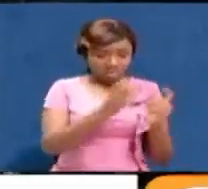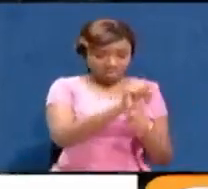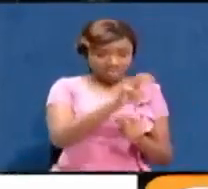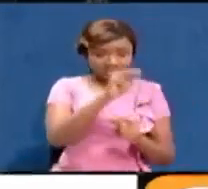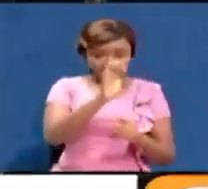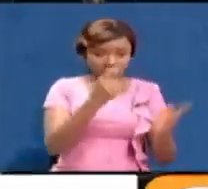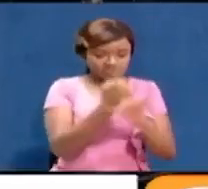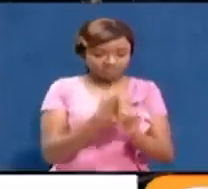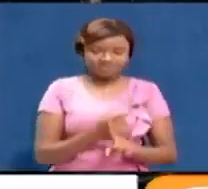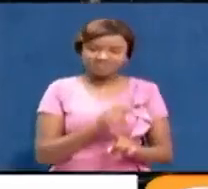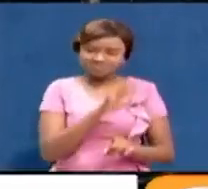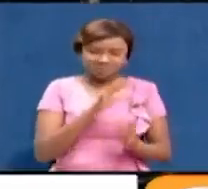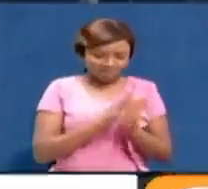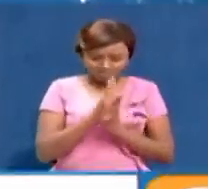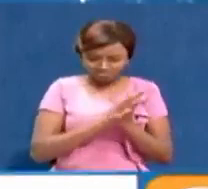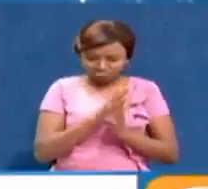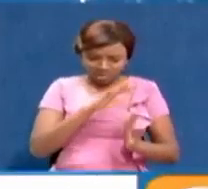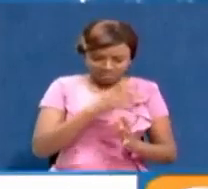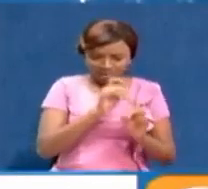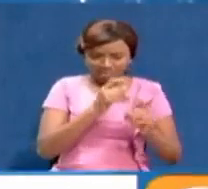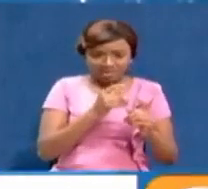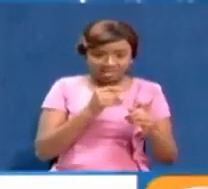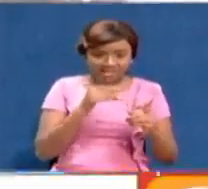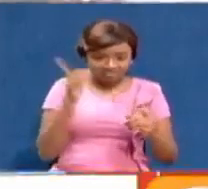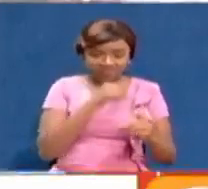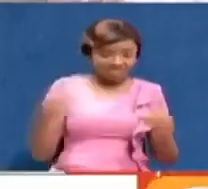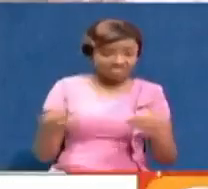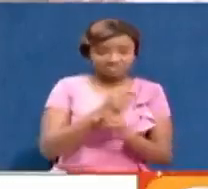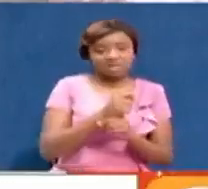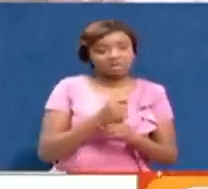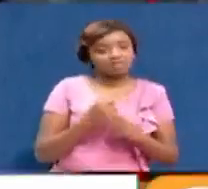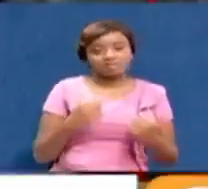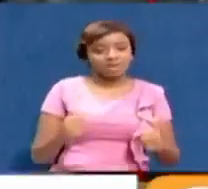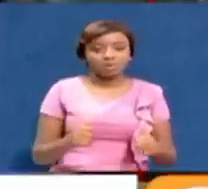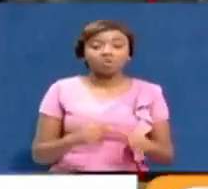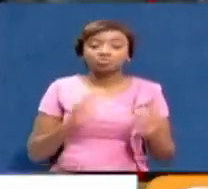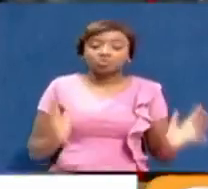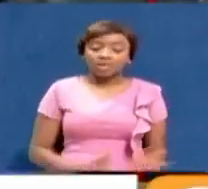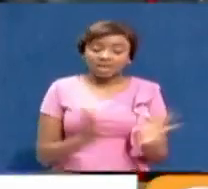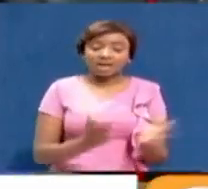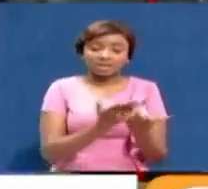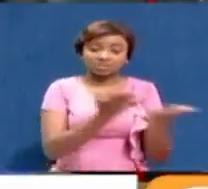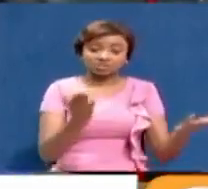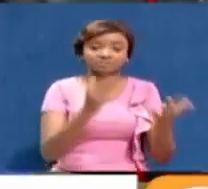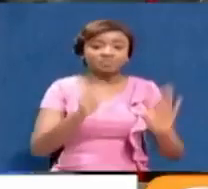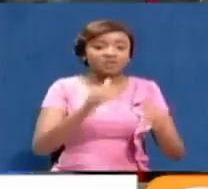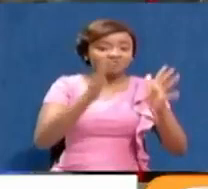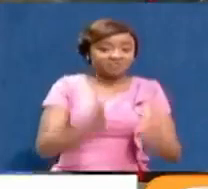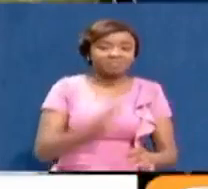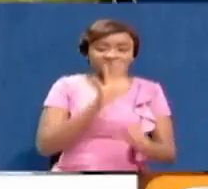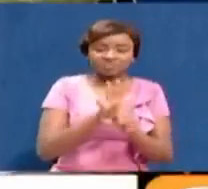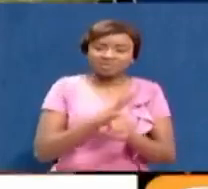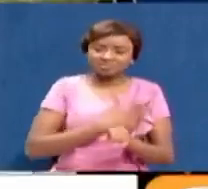is yet to be fully tapped and encourages more farmers and producers to join the fray in growing local